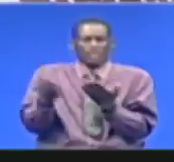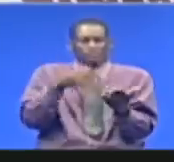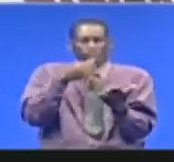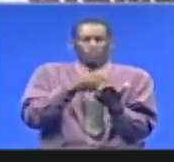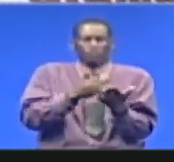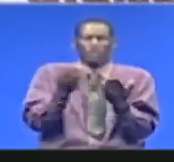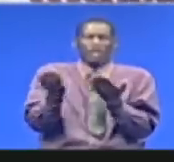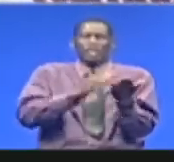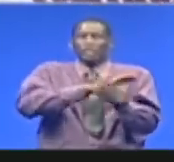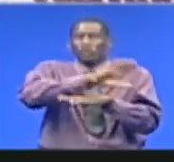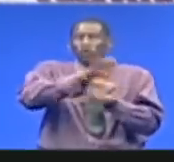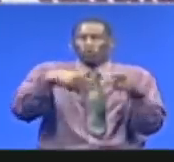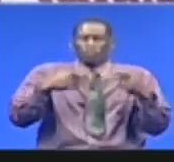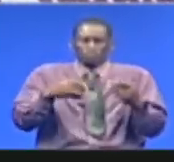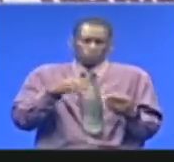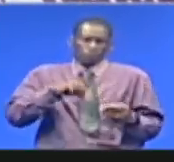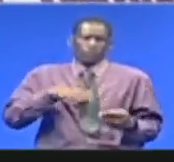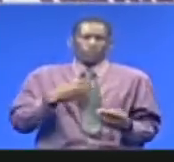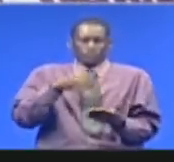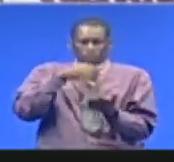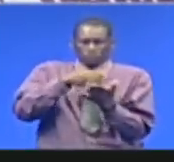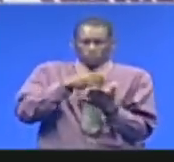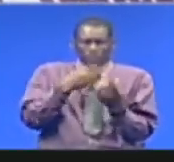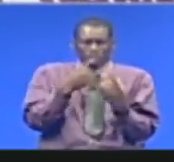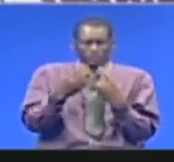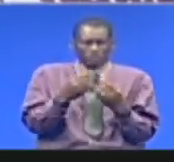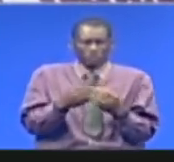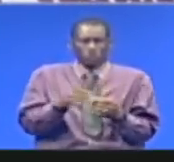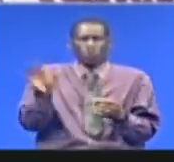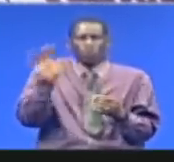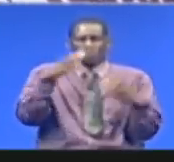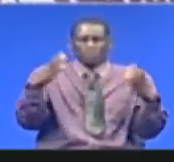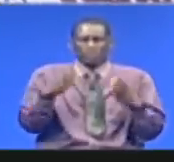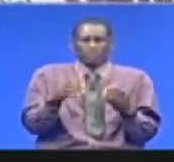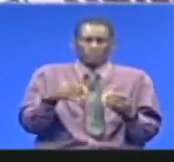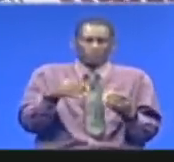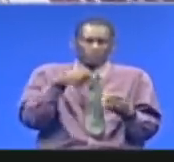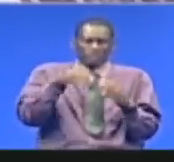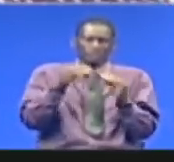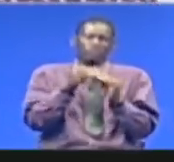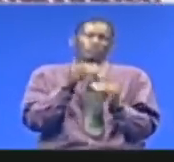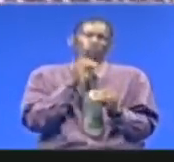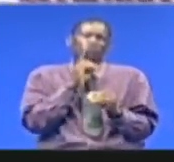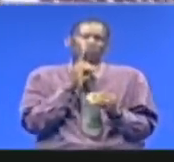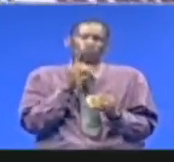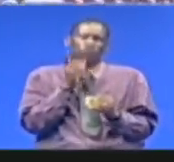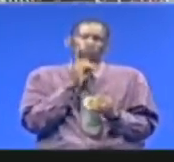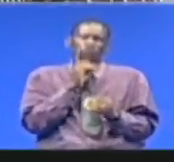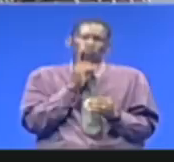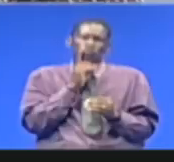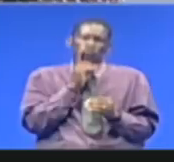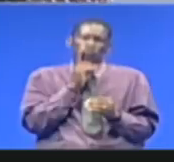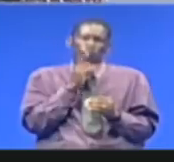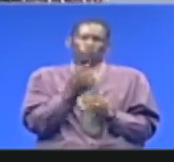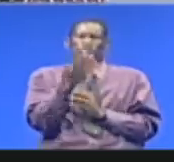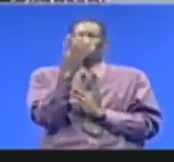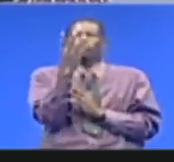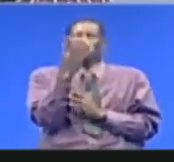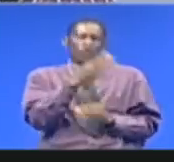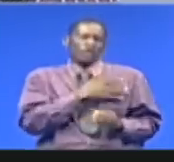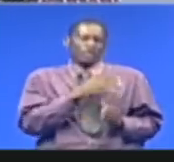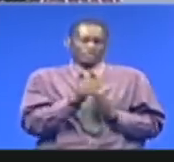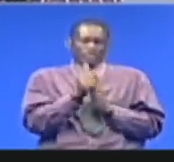of this dialogue, and that's the way to go. Will WIPA be part of the meeting tomorrow? And is this what you're going to discuss? Tomorrow, yeah. The four principals of